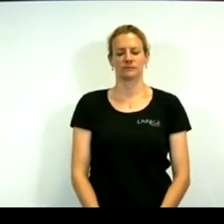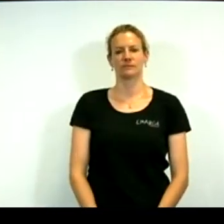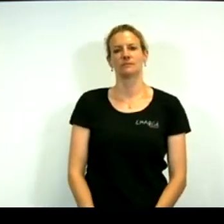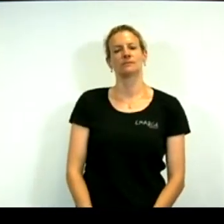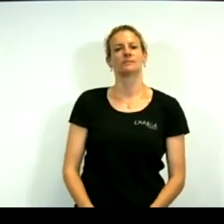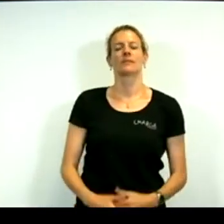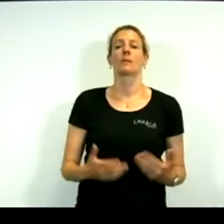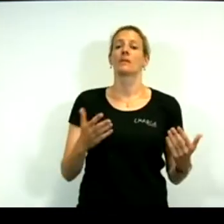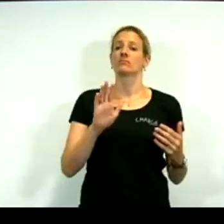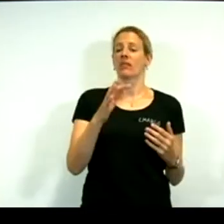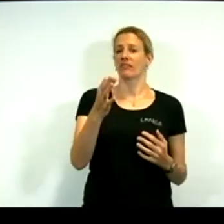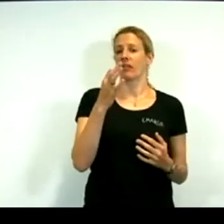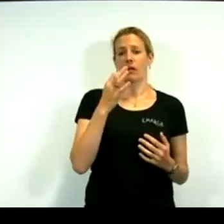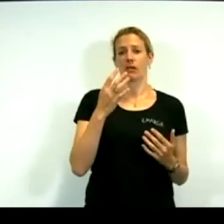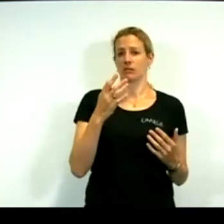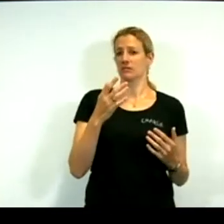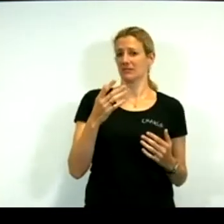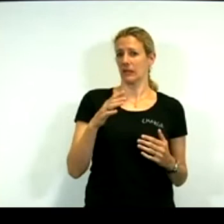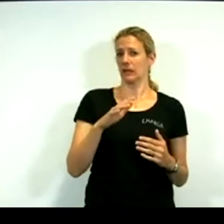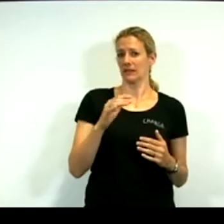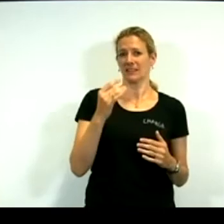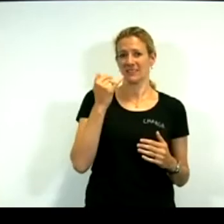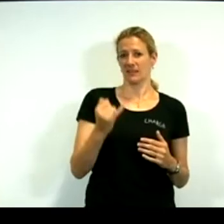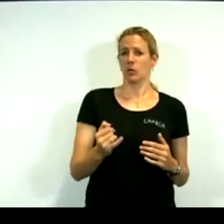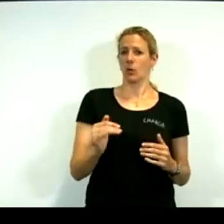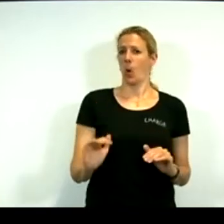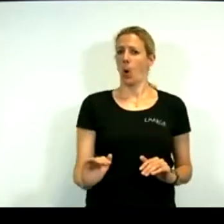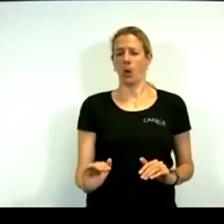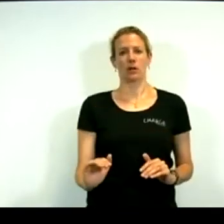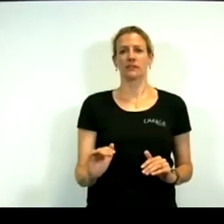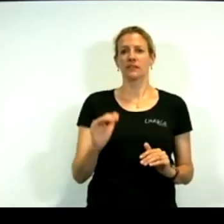developmental behavior. But I don't know her. So.